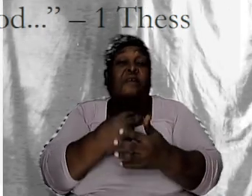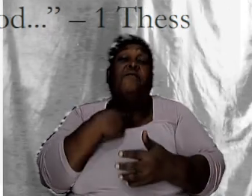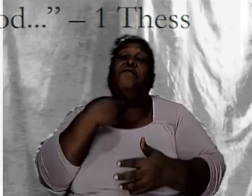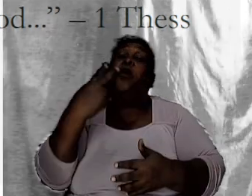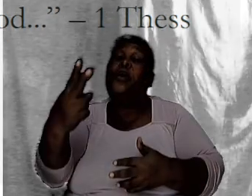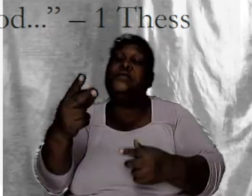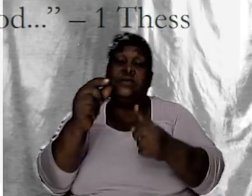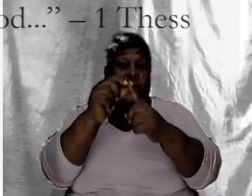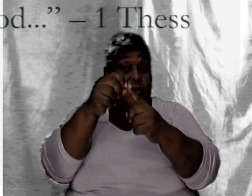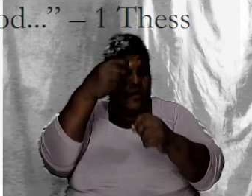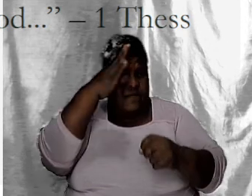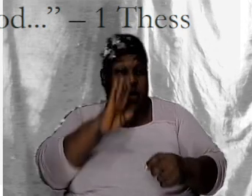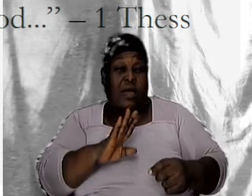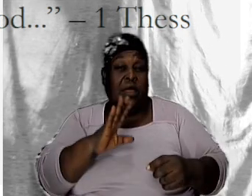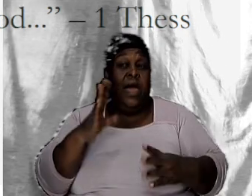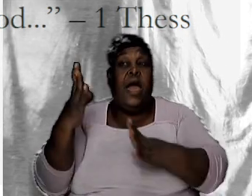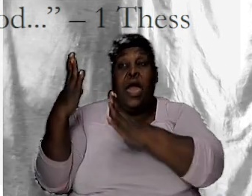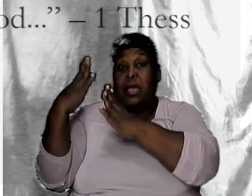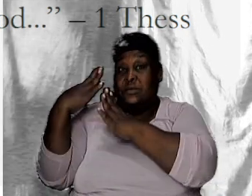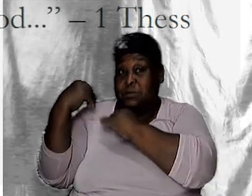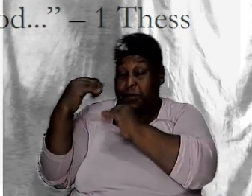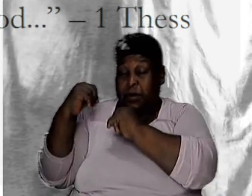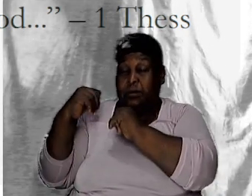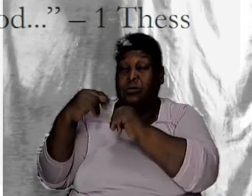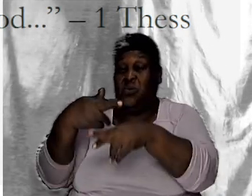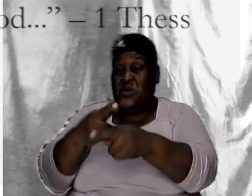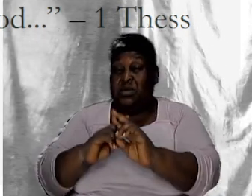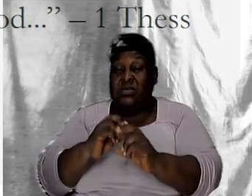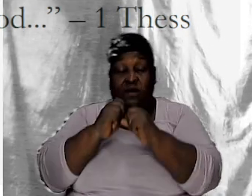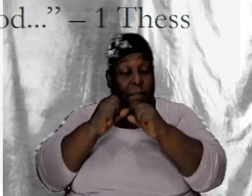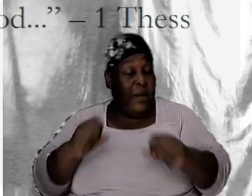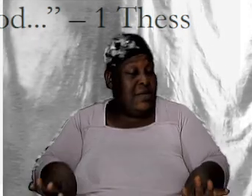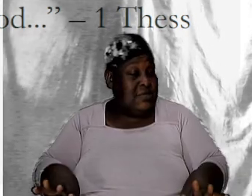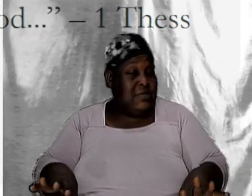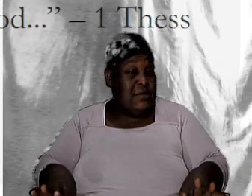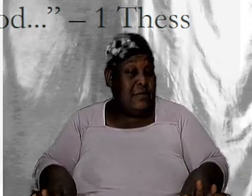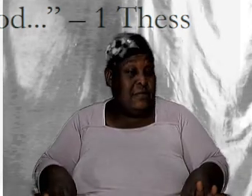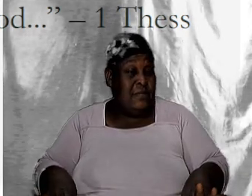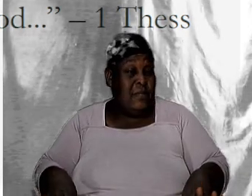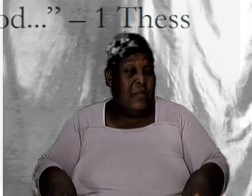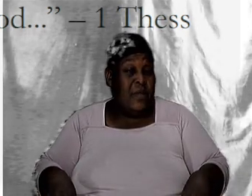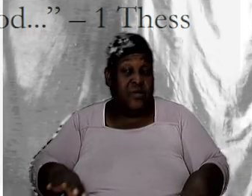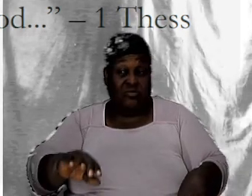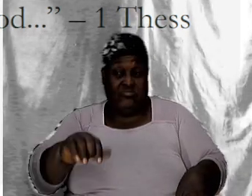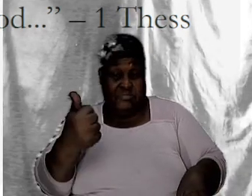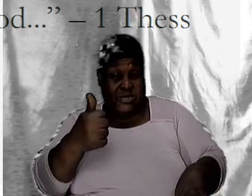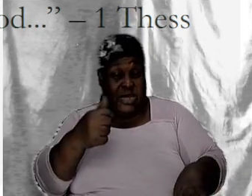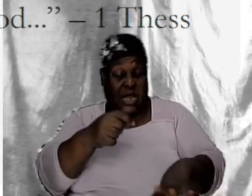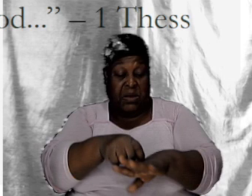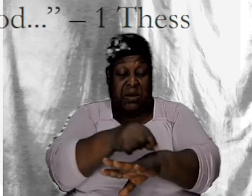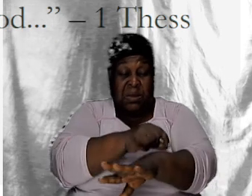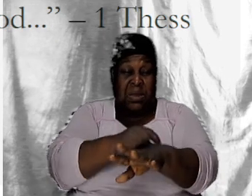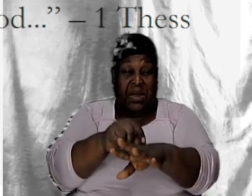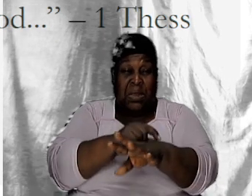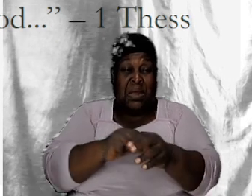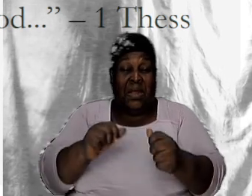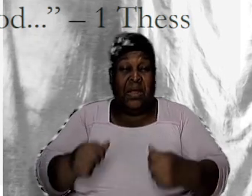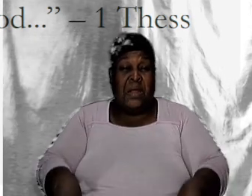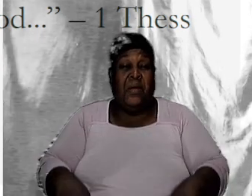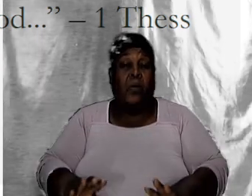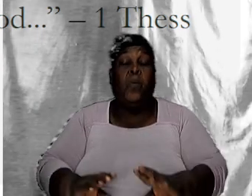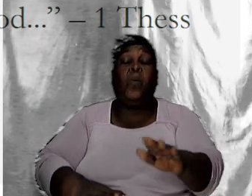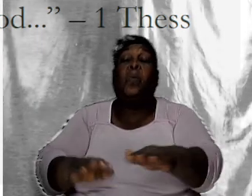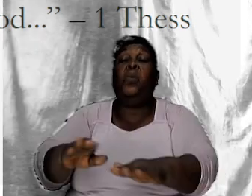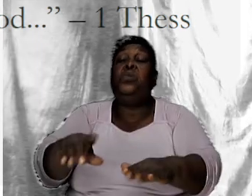amen, expect to get a blessing along the way. Praise God. So these 10 lepers decided that they were on their way